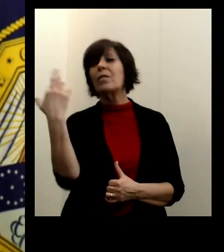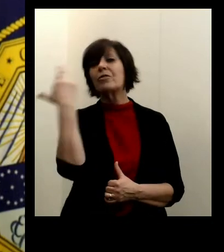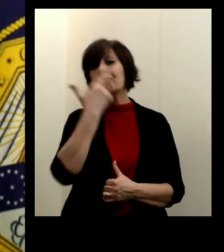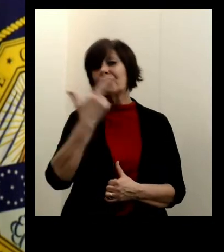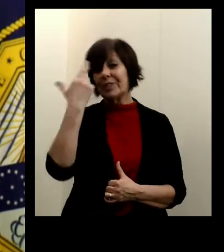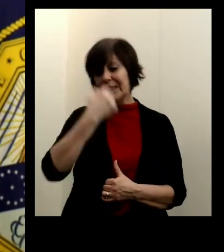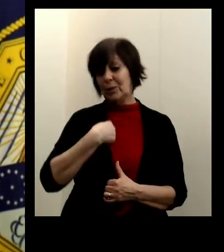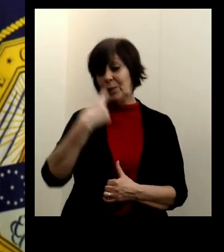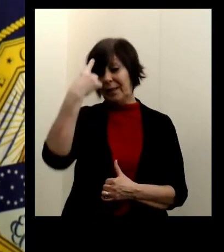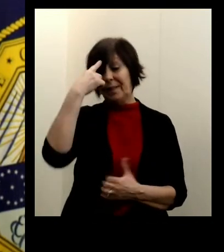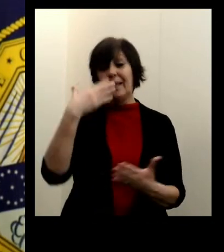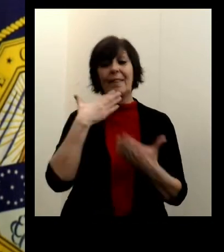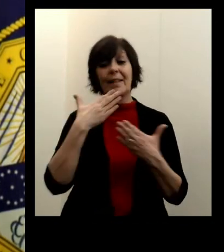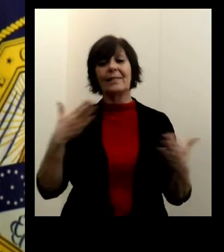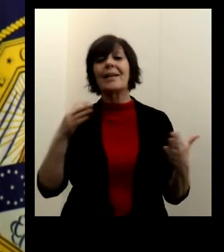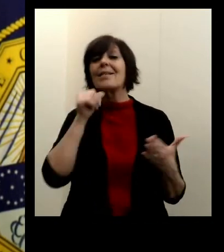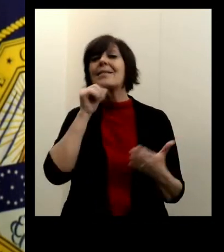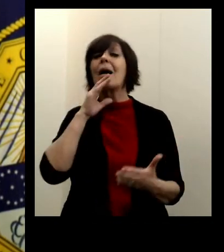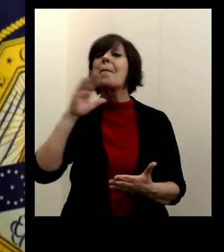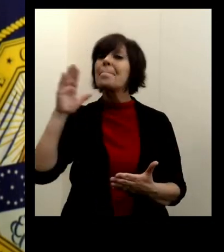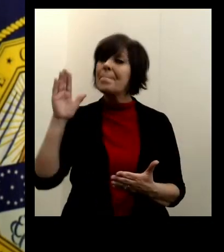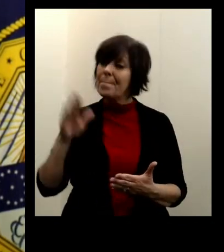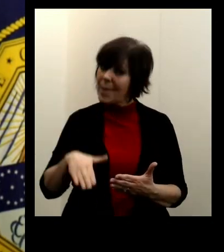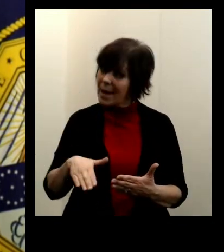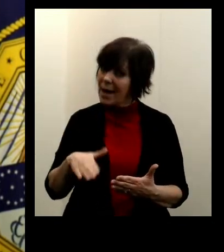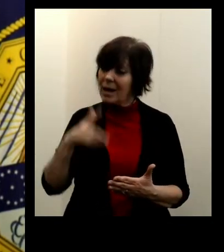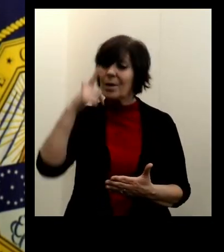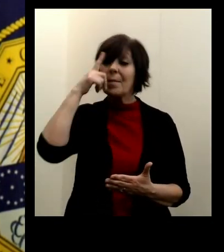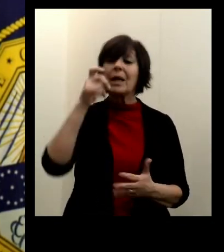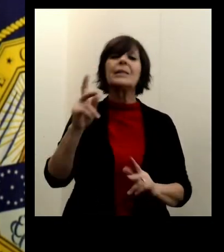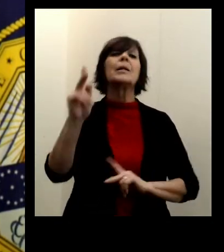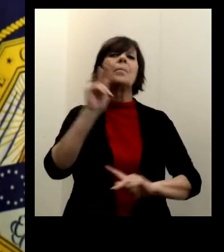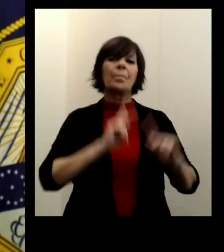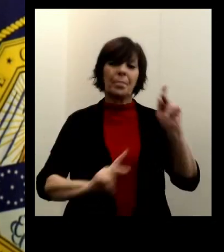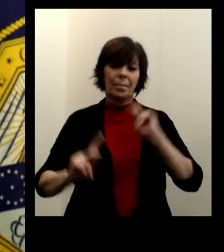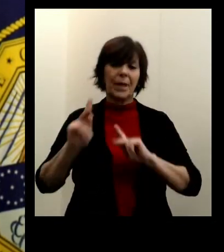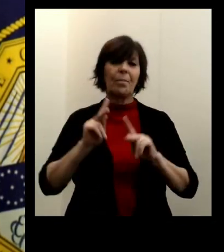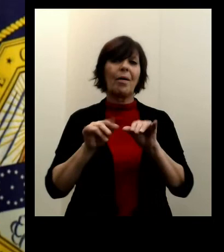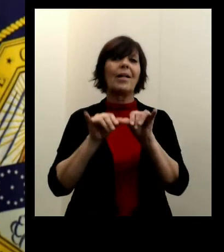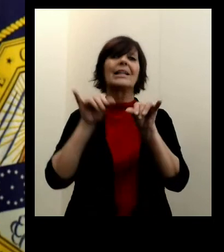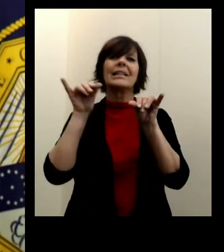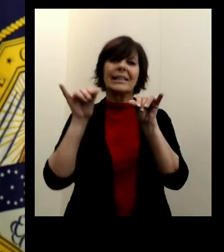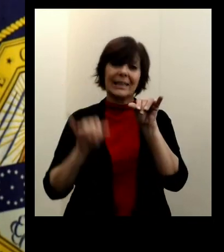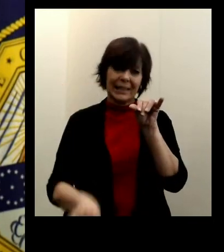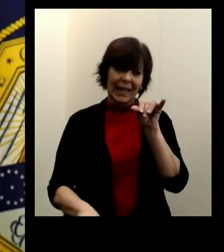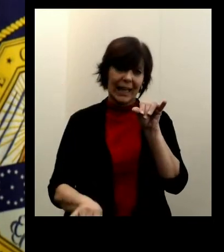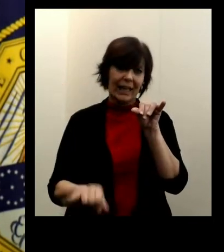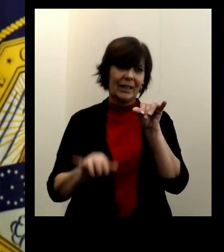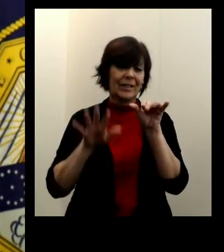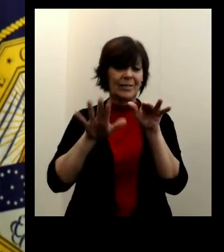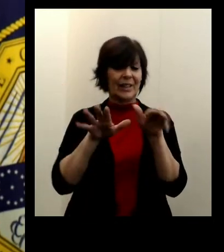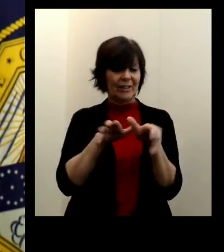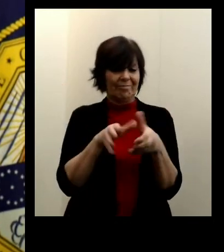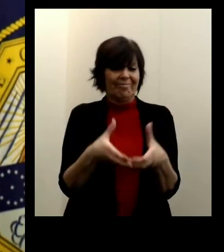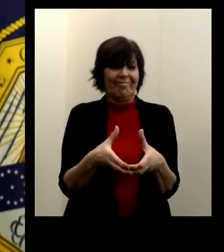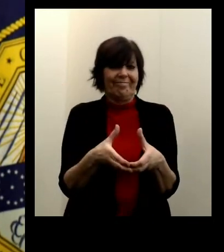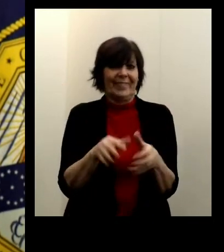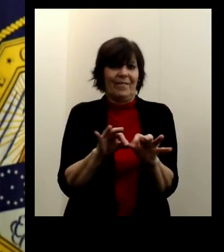the Thanksgiving surge was not as bad as it could have been is because people stayed among their own internal family